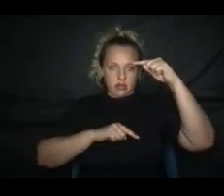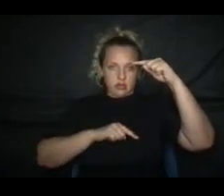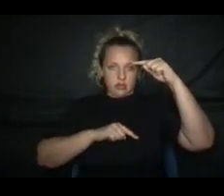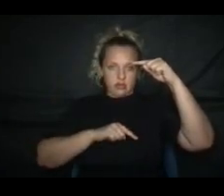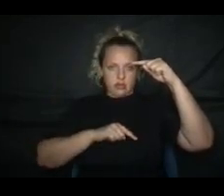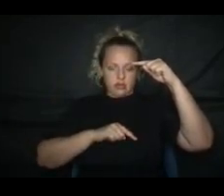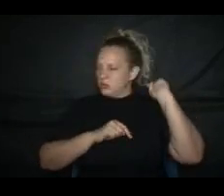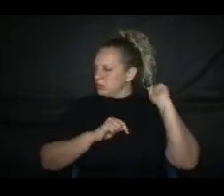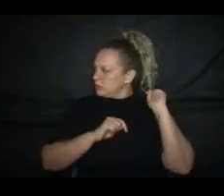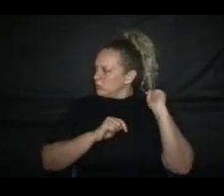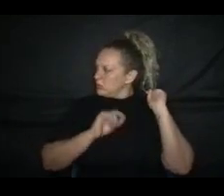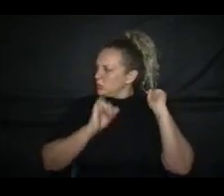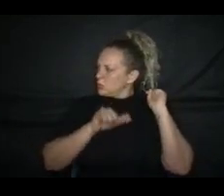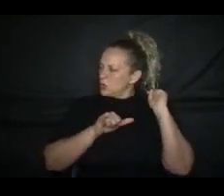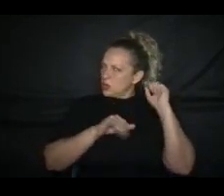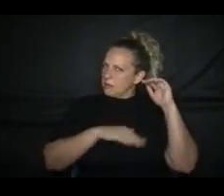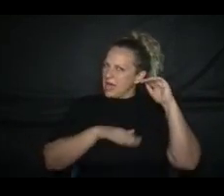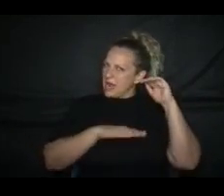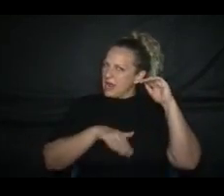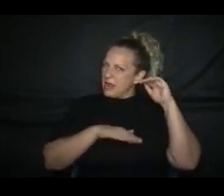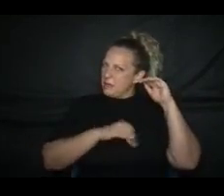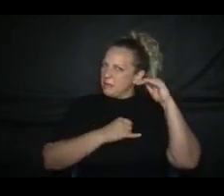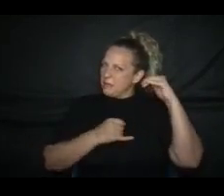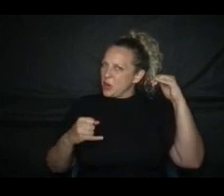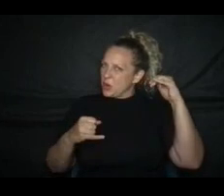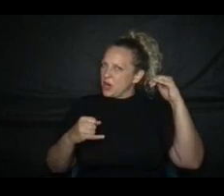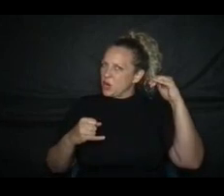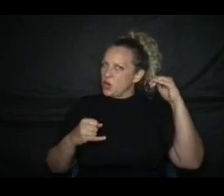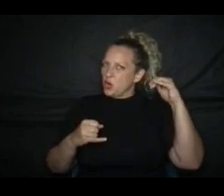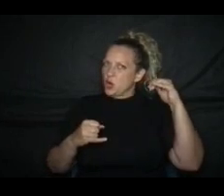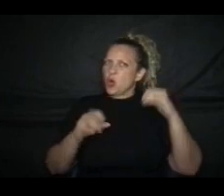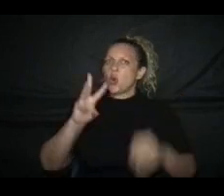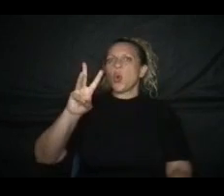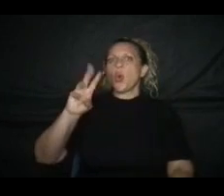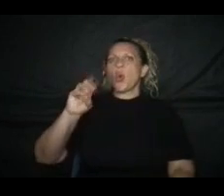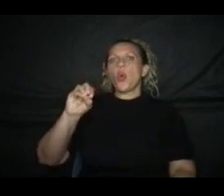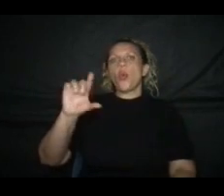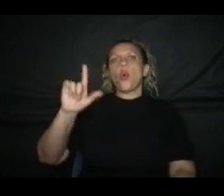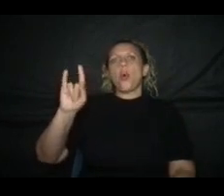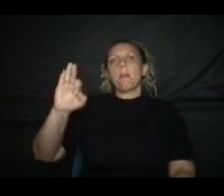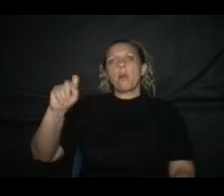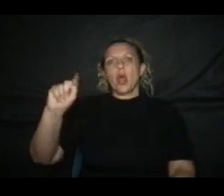what is the bottom barrier? To Wilbright.